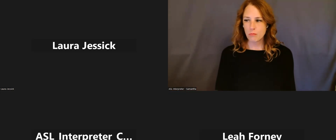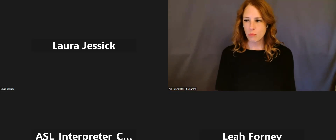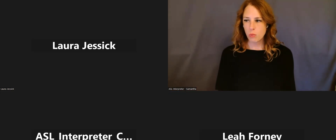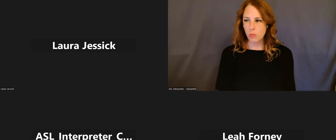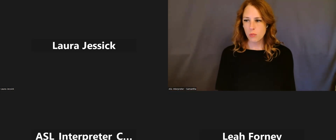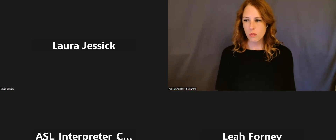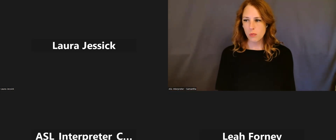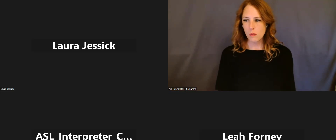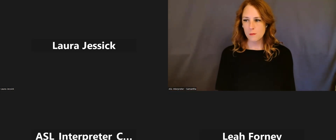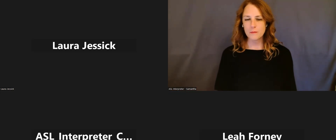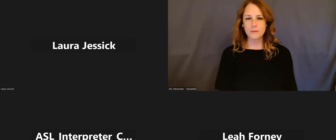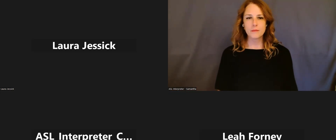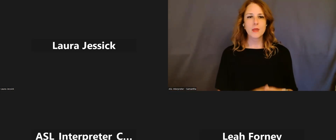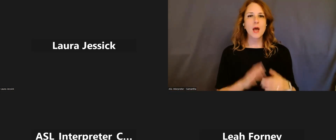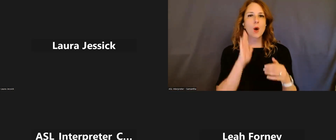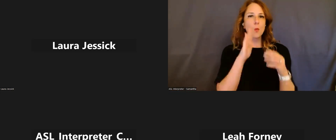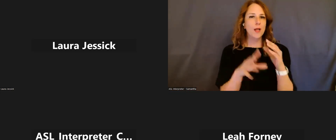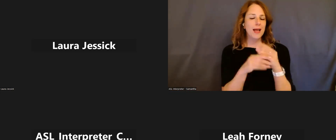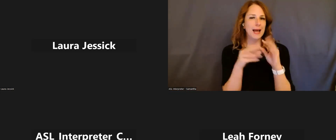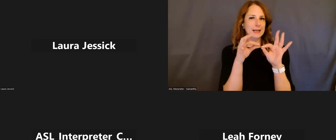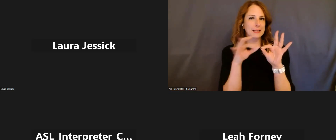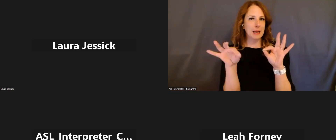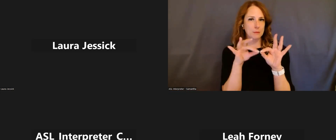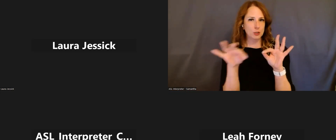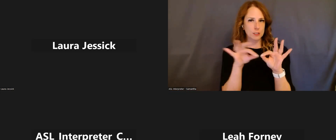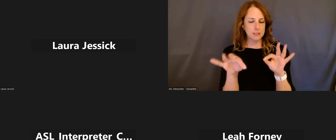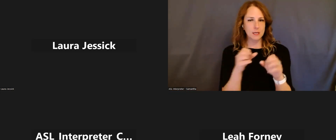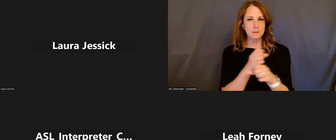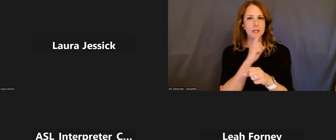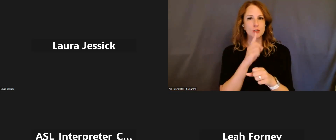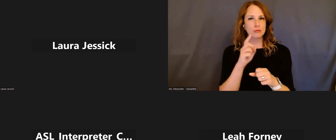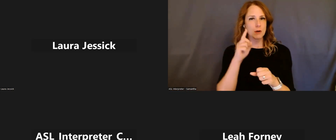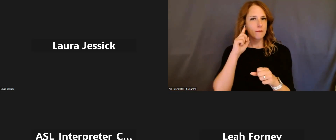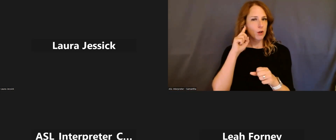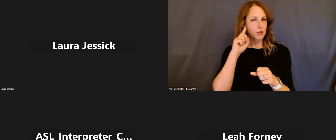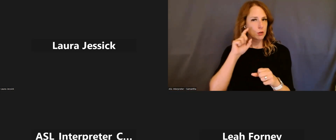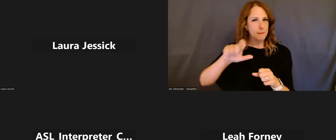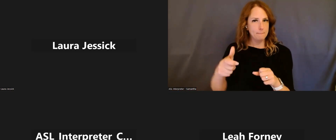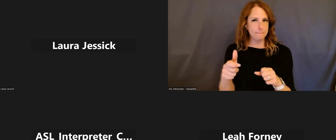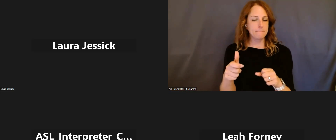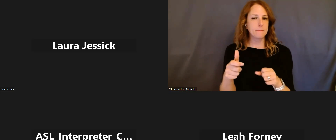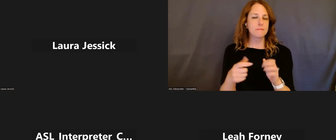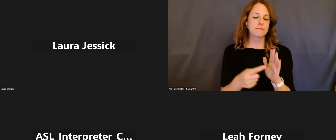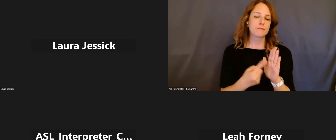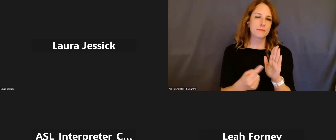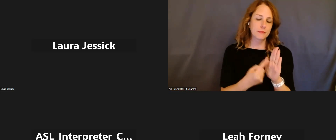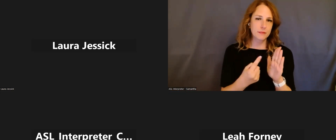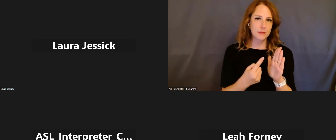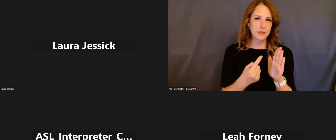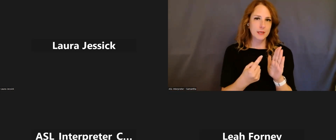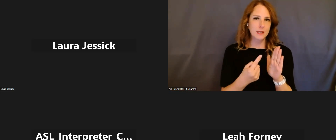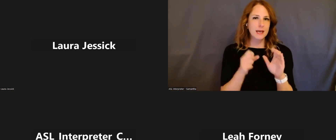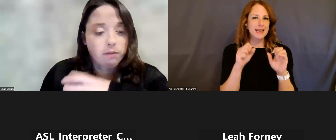I'm going to put on closed captions, and I'm also going to make sure the volume is all the way up, but sometimes it is a relatively, like,